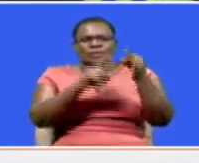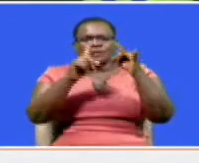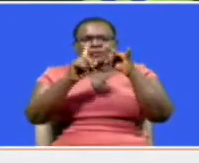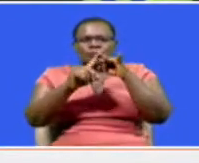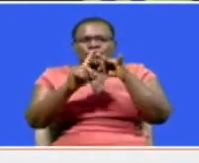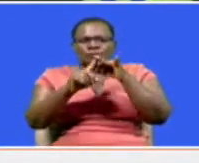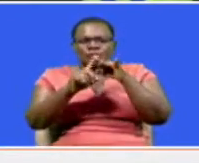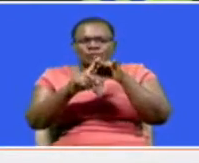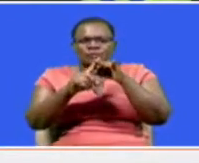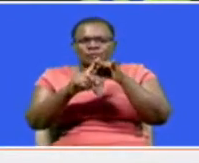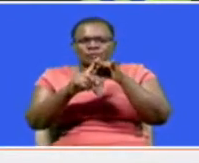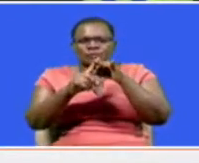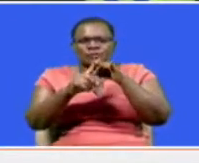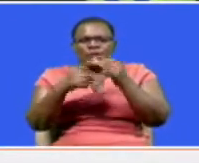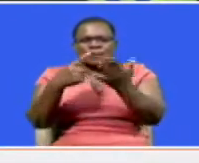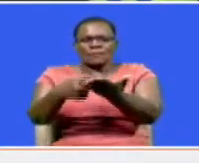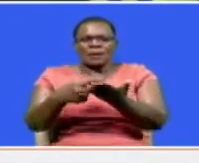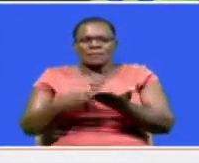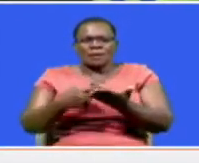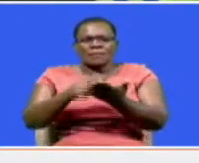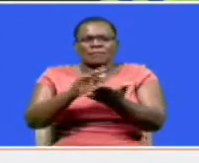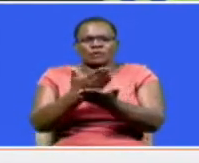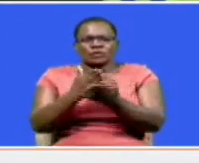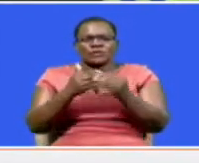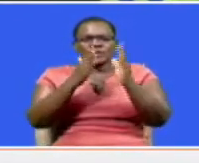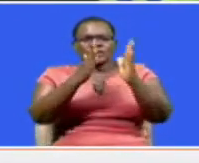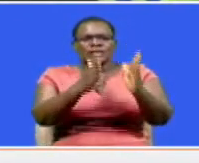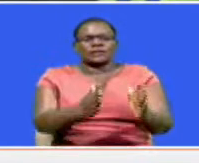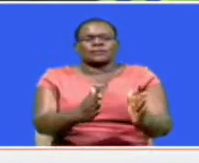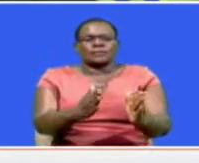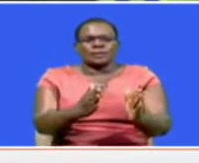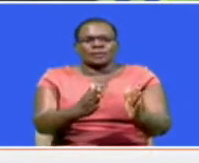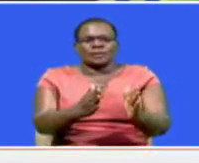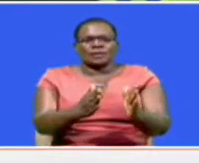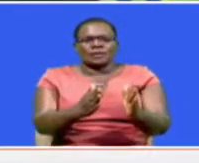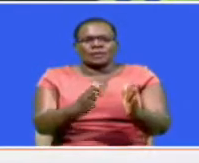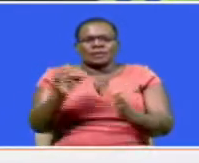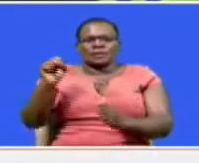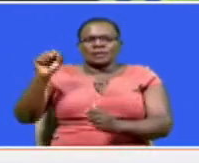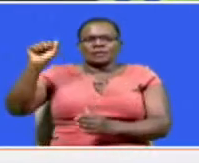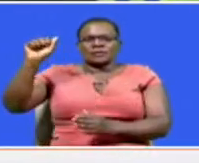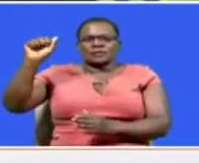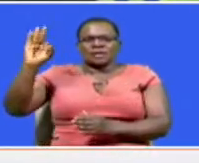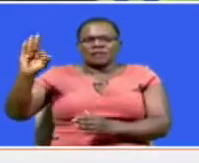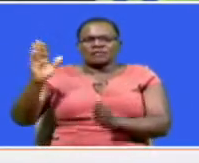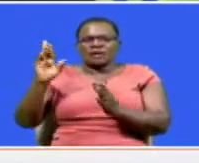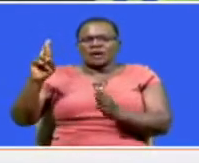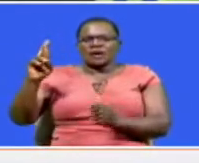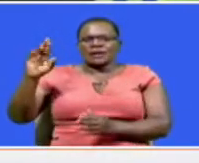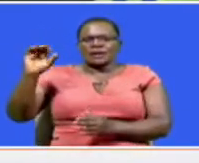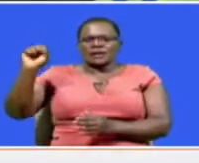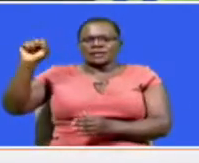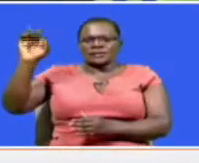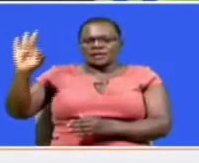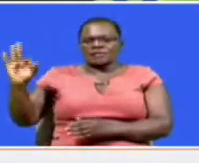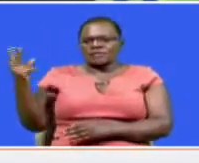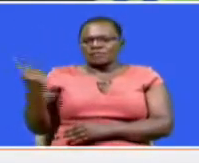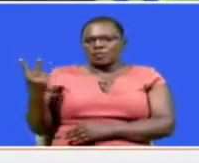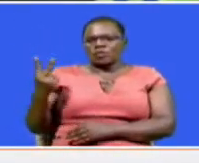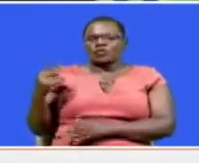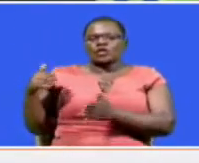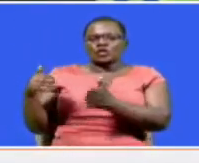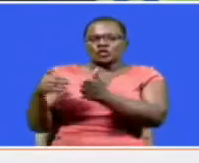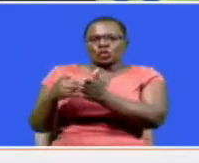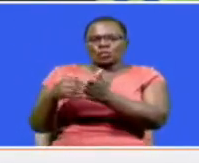Two, mediation between the leadership of SAF and RSF, so that we can